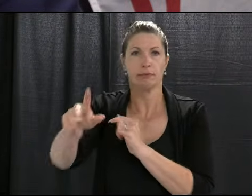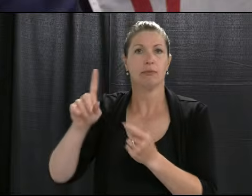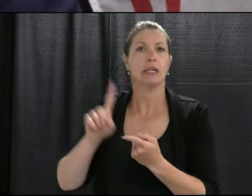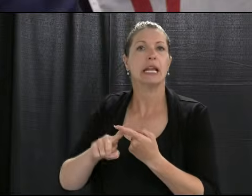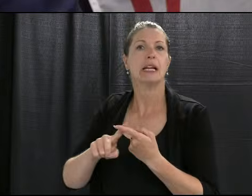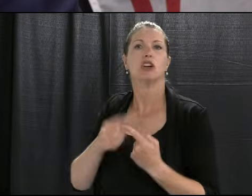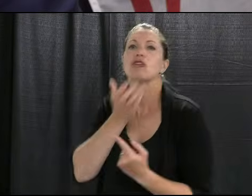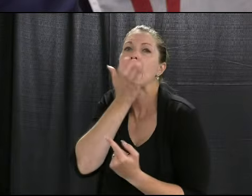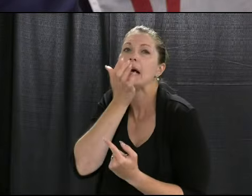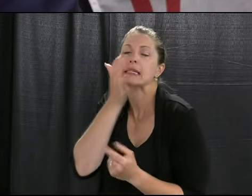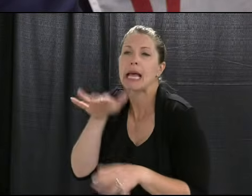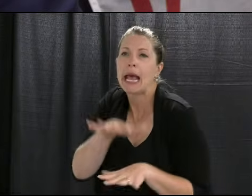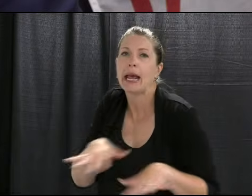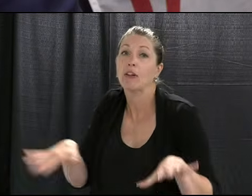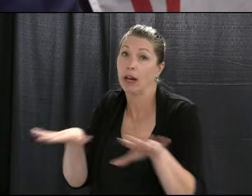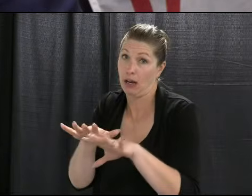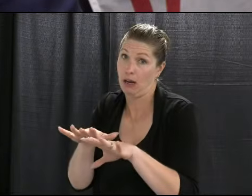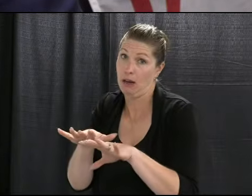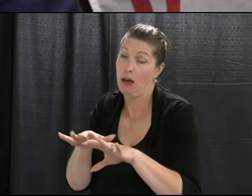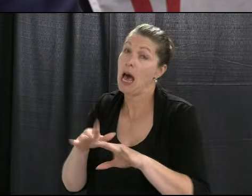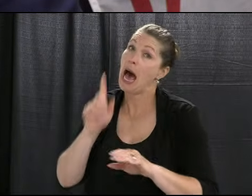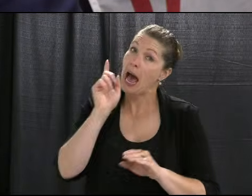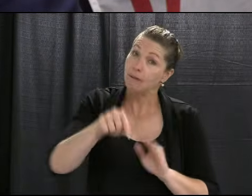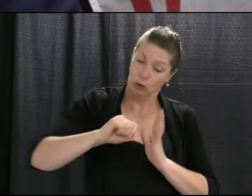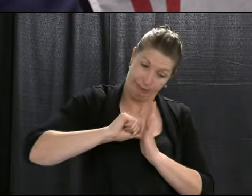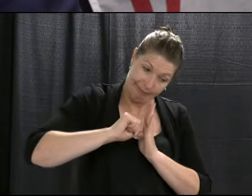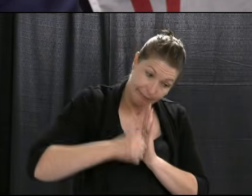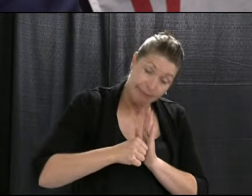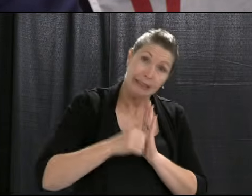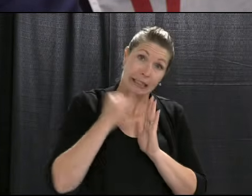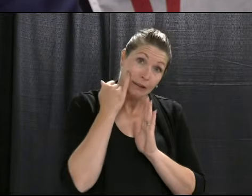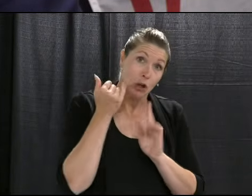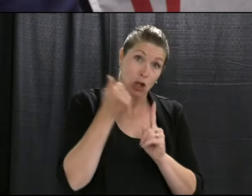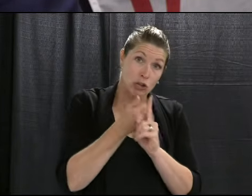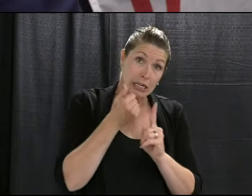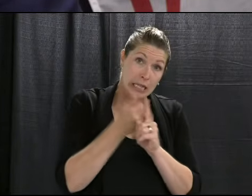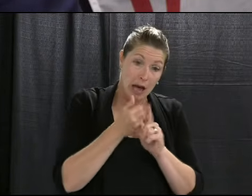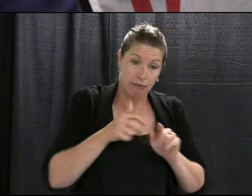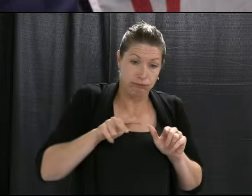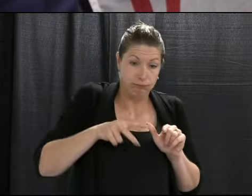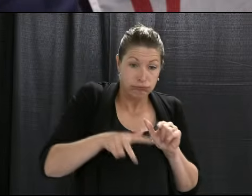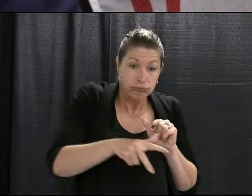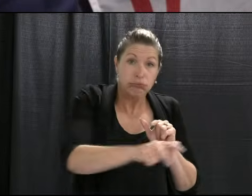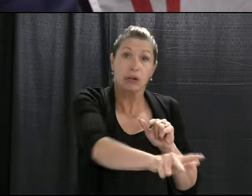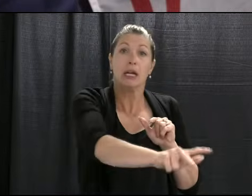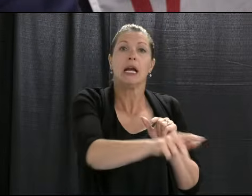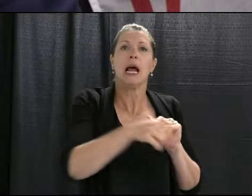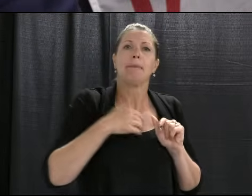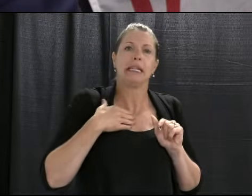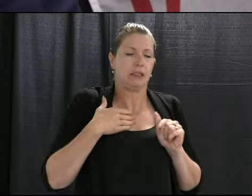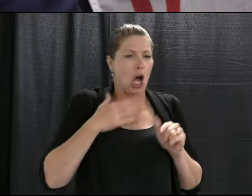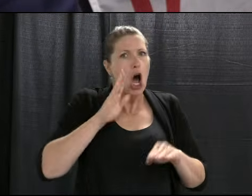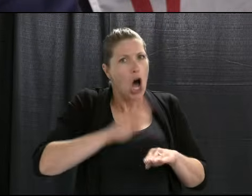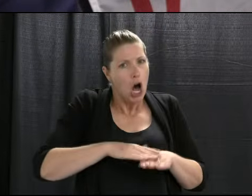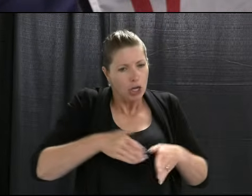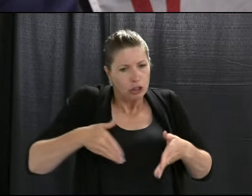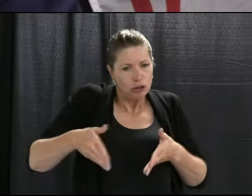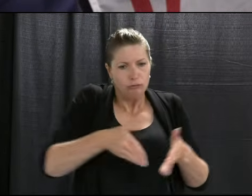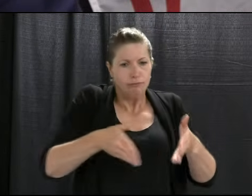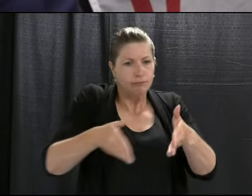really stressing, emphasizing, if you're out on an ATV right now, stay on the trails. There's been